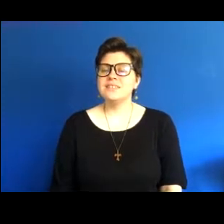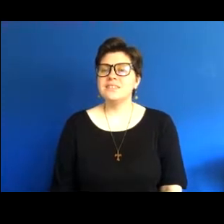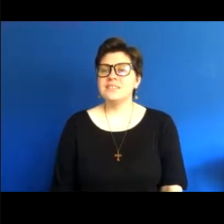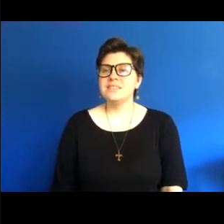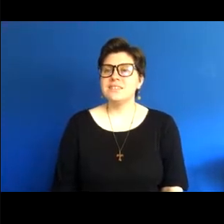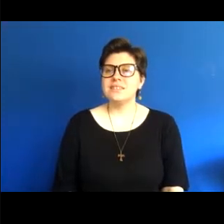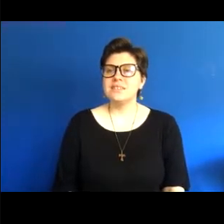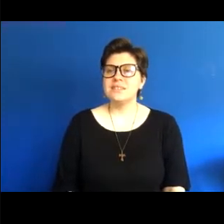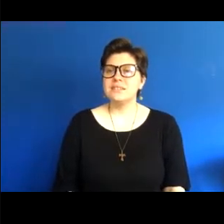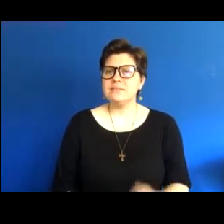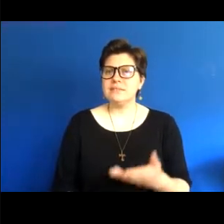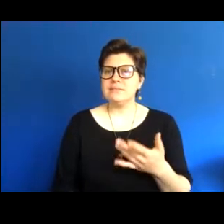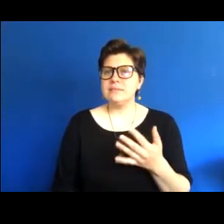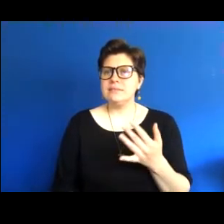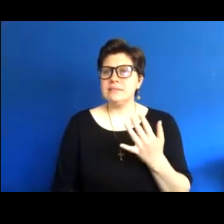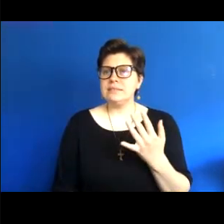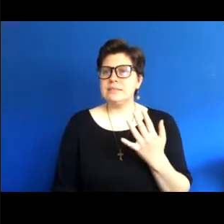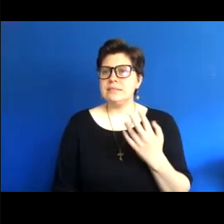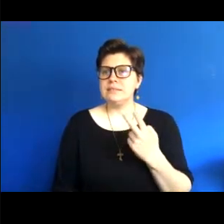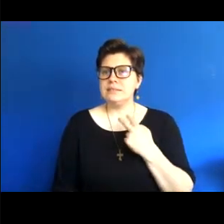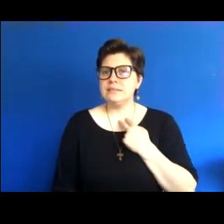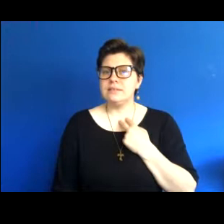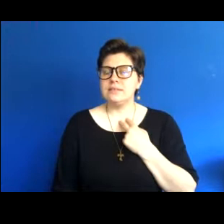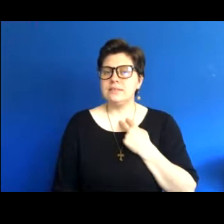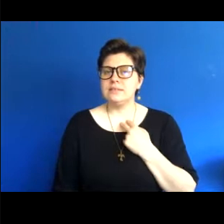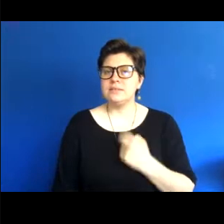hold on, Caitlin, I think